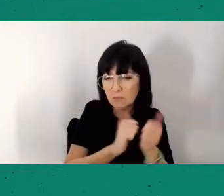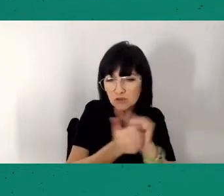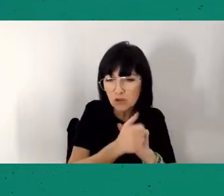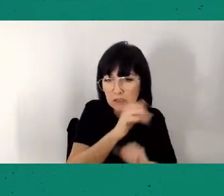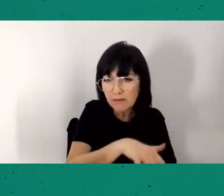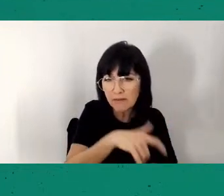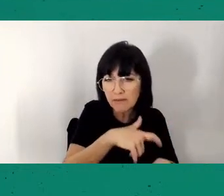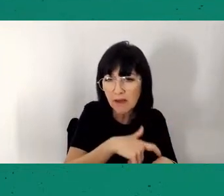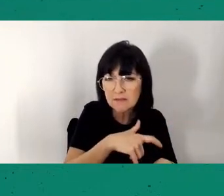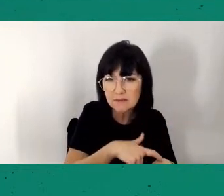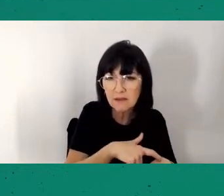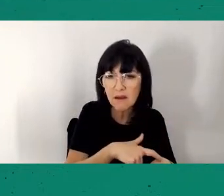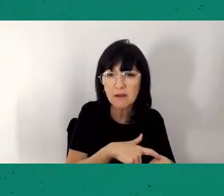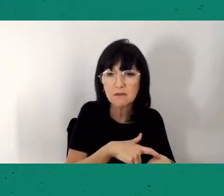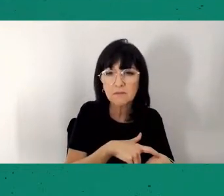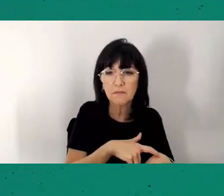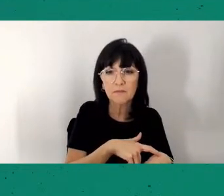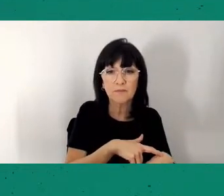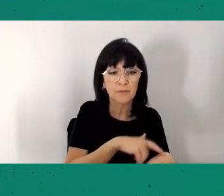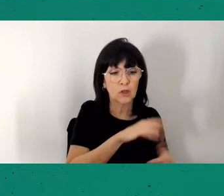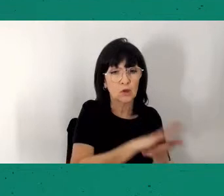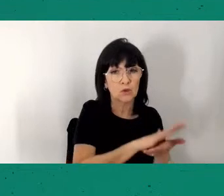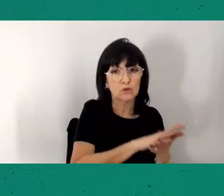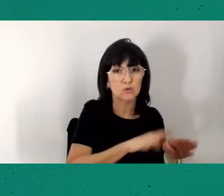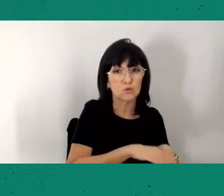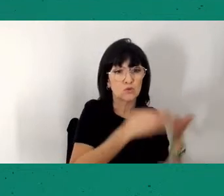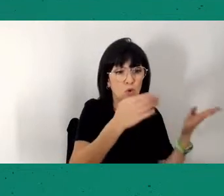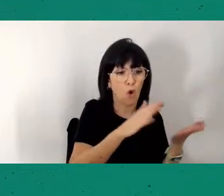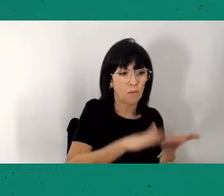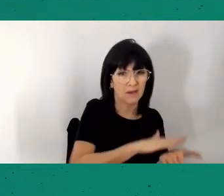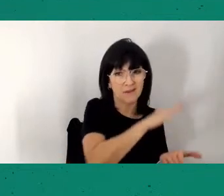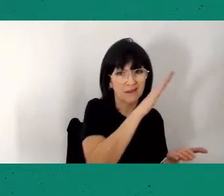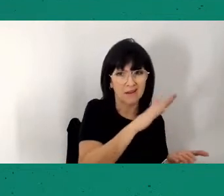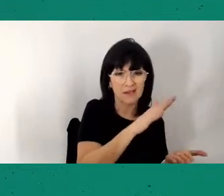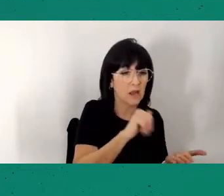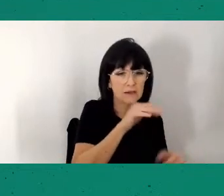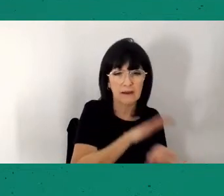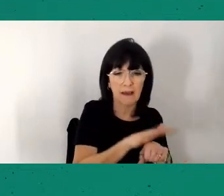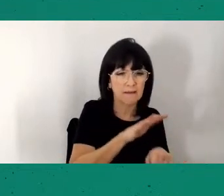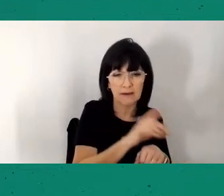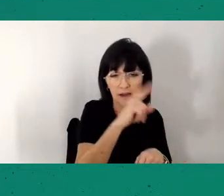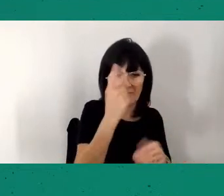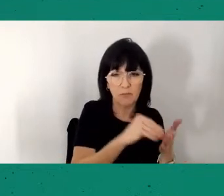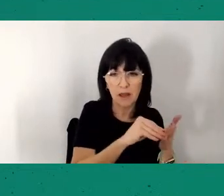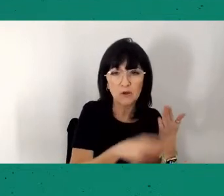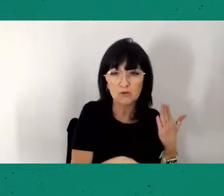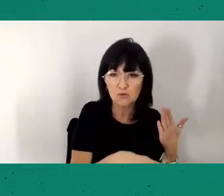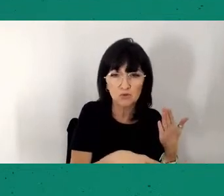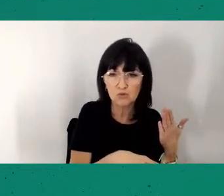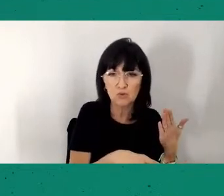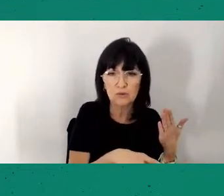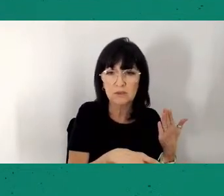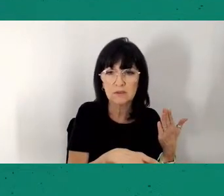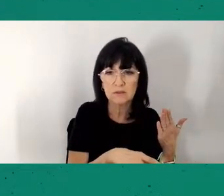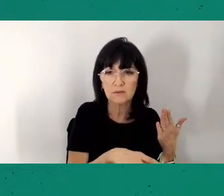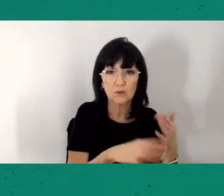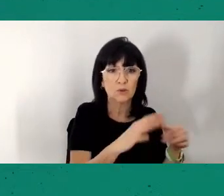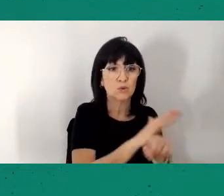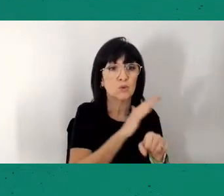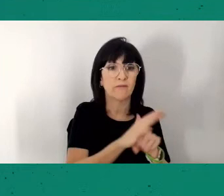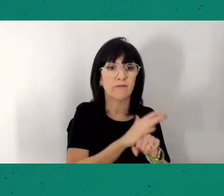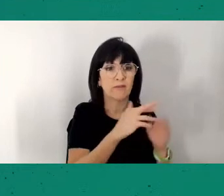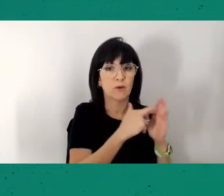about that from the time when the school opened as a college and then didn't have enough Black students actually to go to enrollment, and